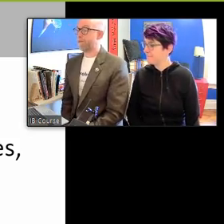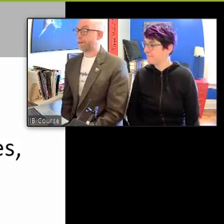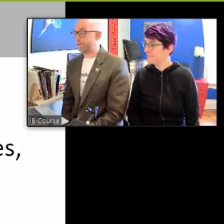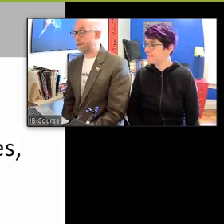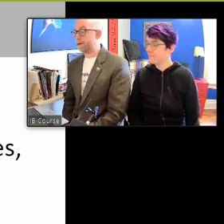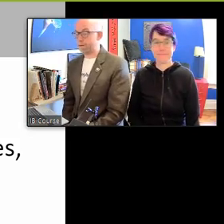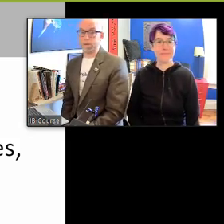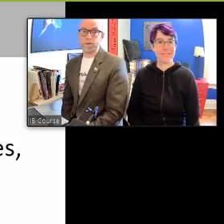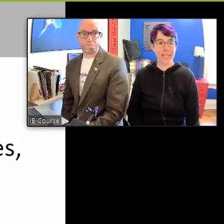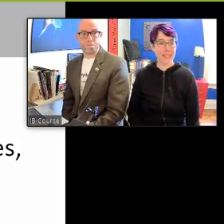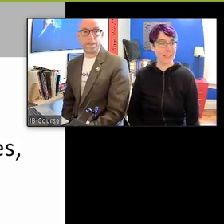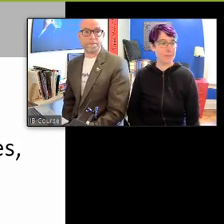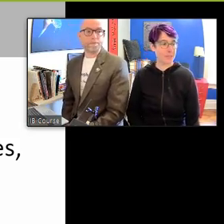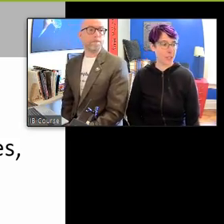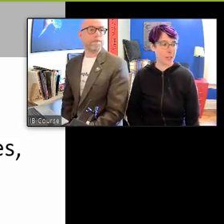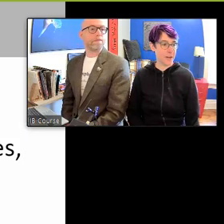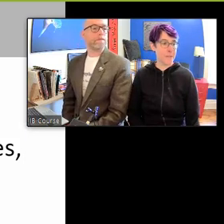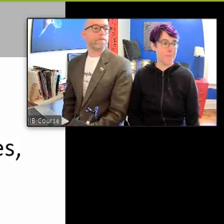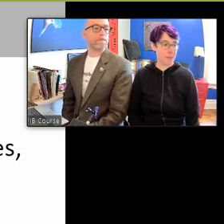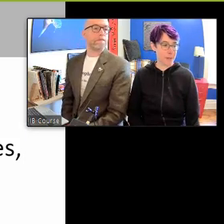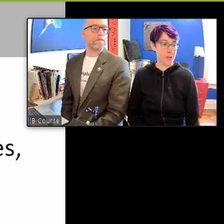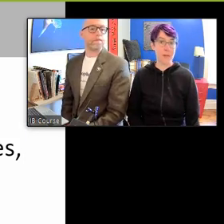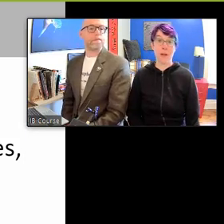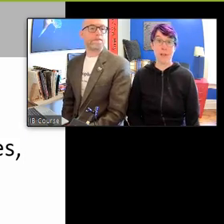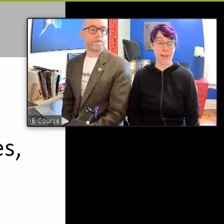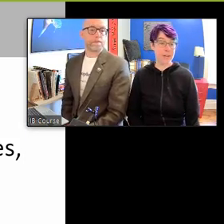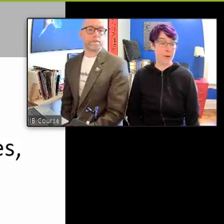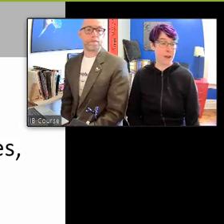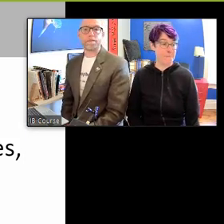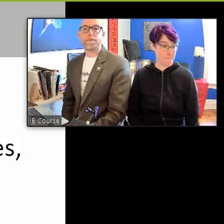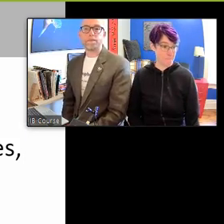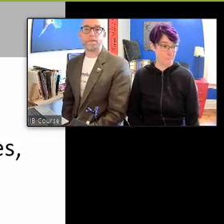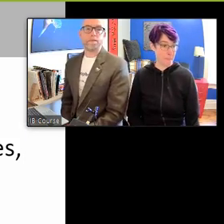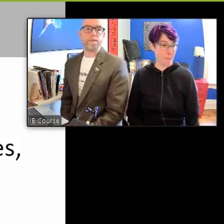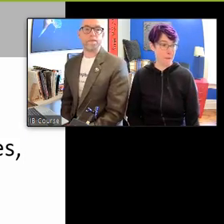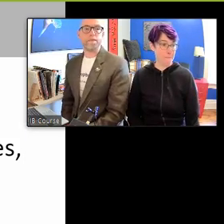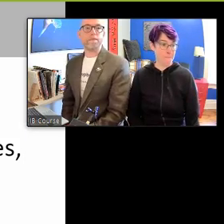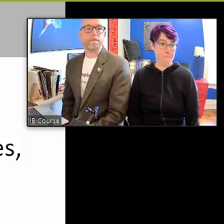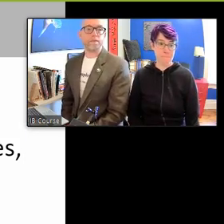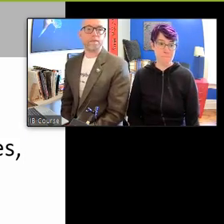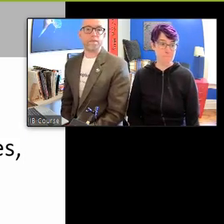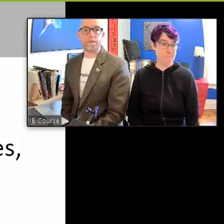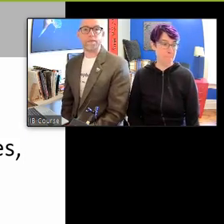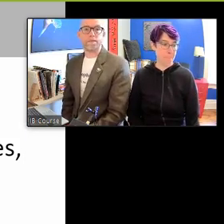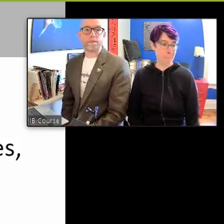More effective than our own. Nice. Yep. Good. Measure metabolic rate. Okay.